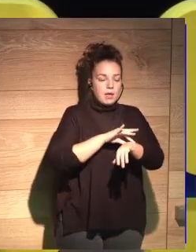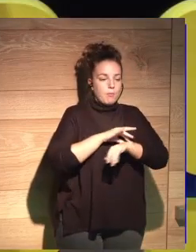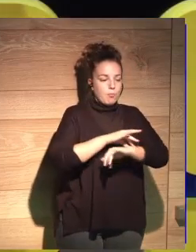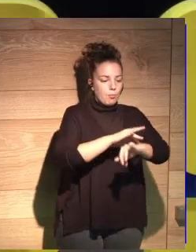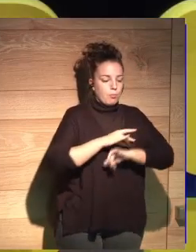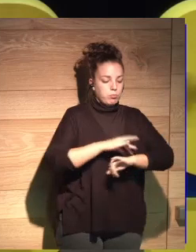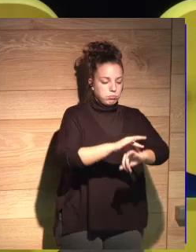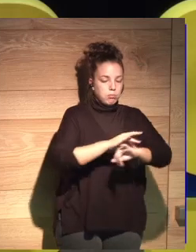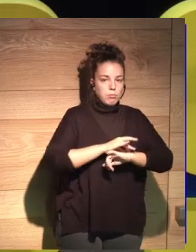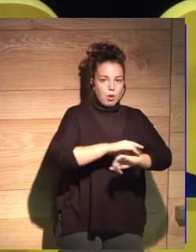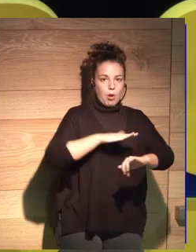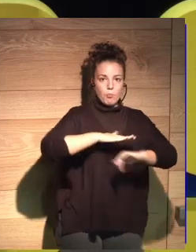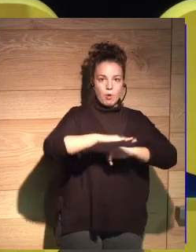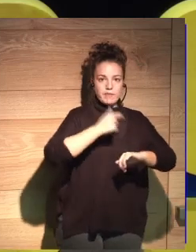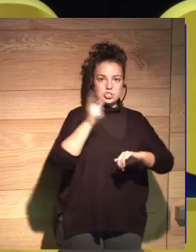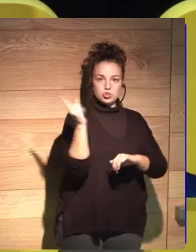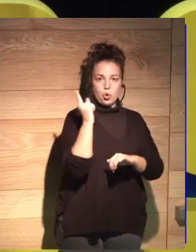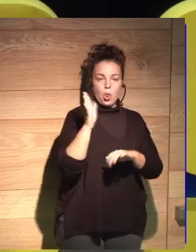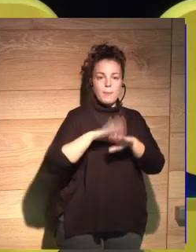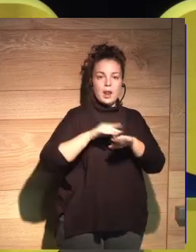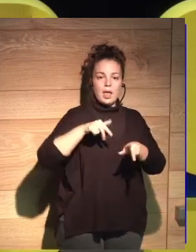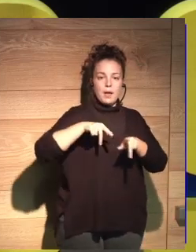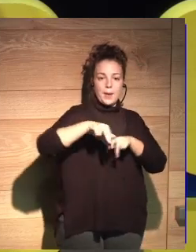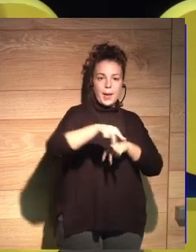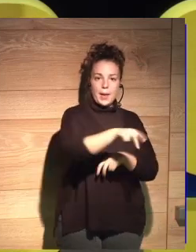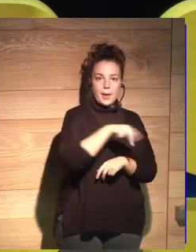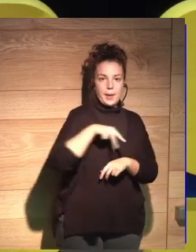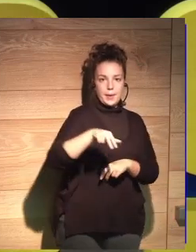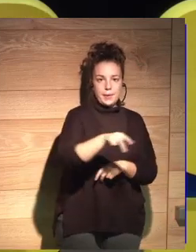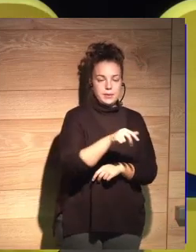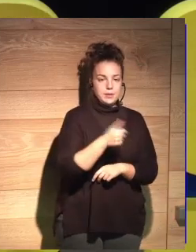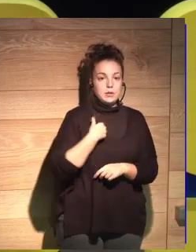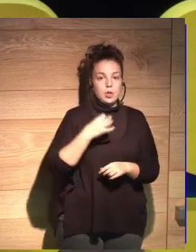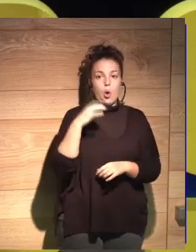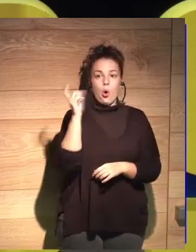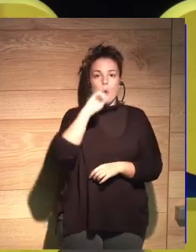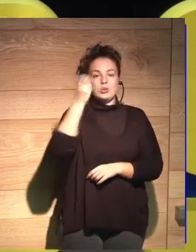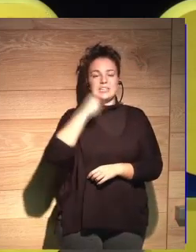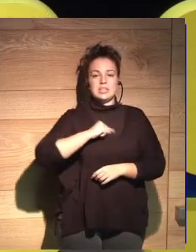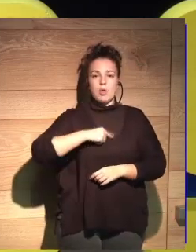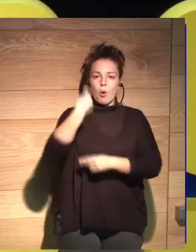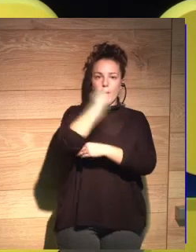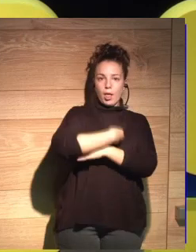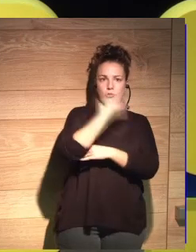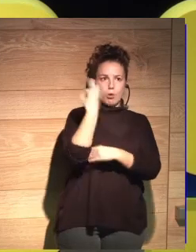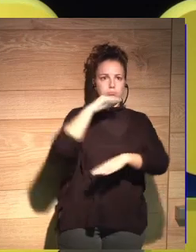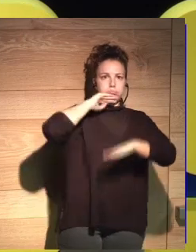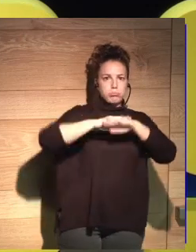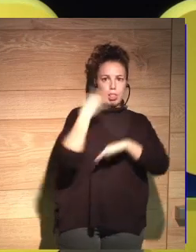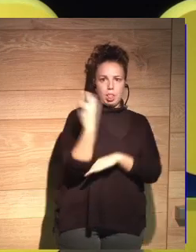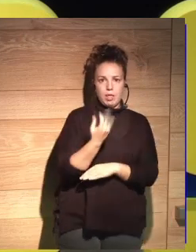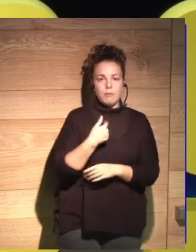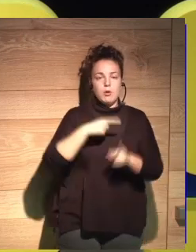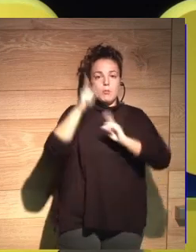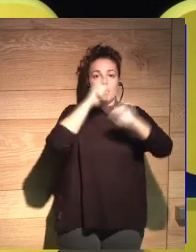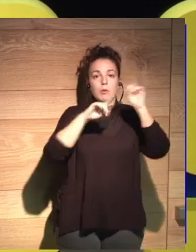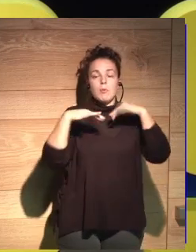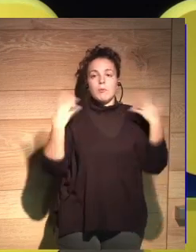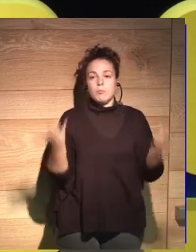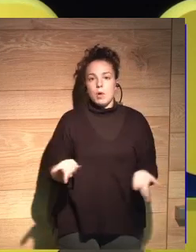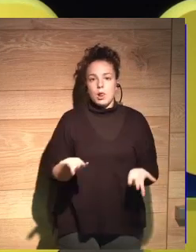my obligation for my exercise. The problem here is, of course, that it's a too stupid feedback loop to be truly